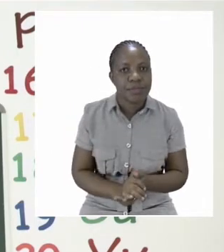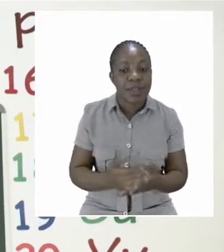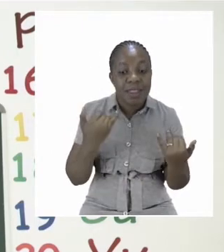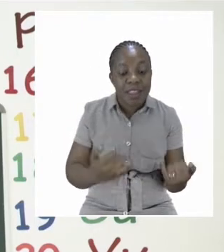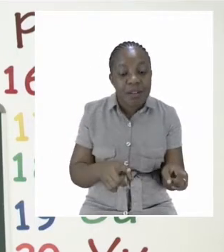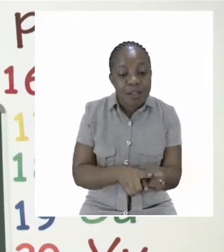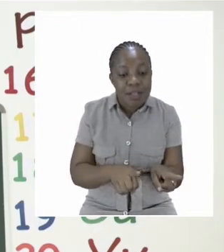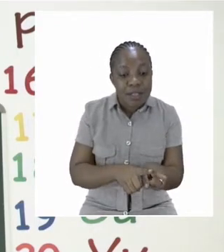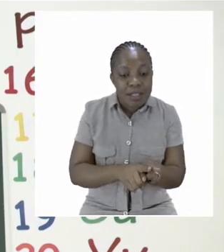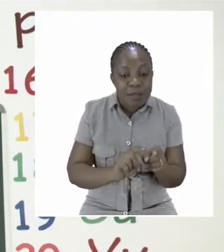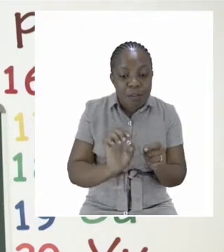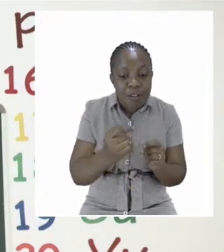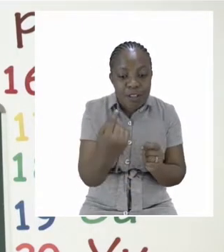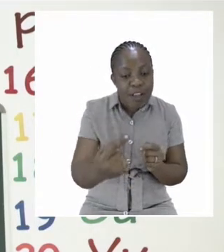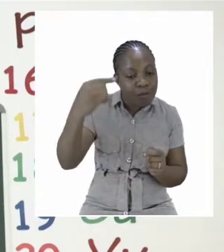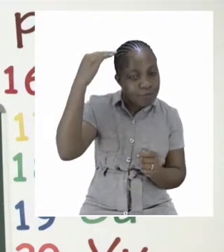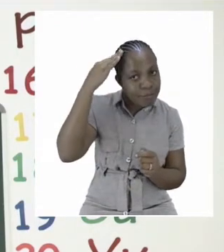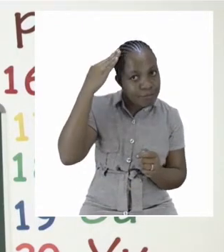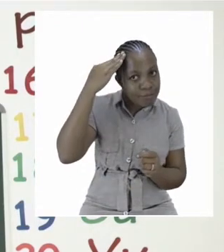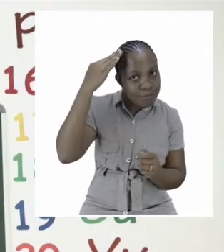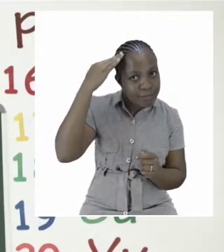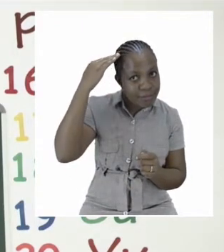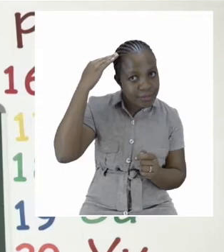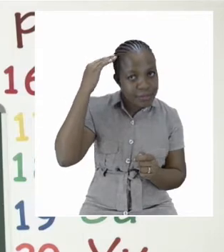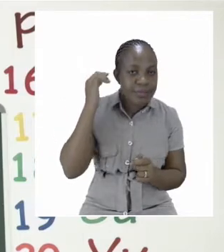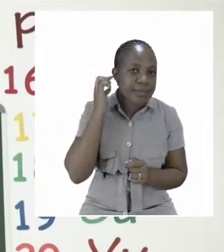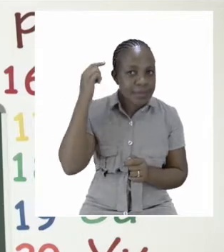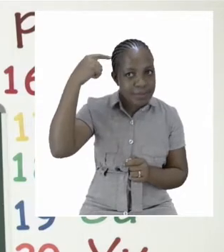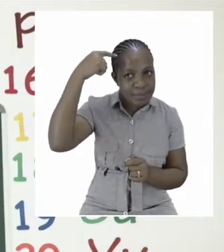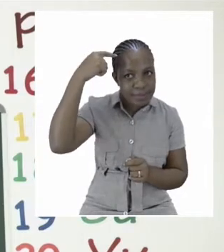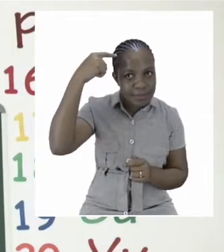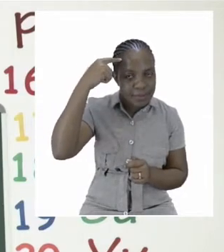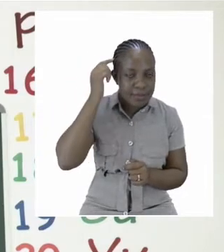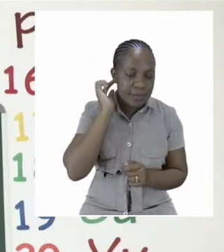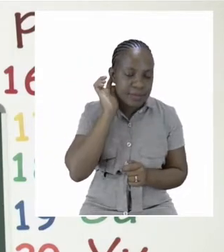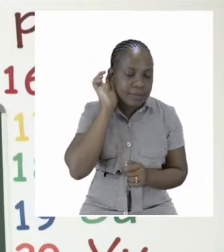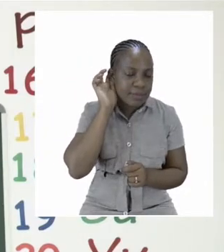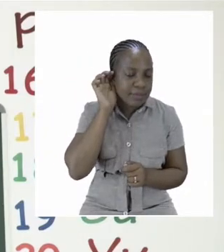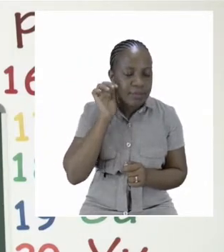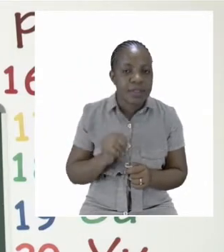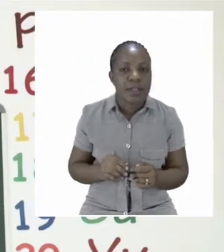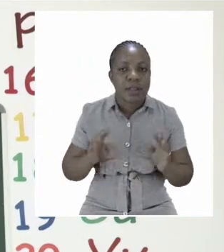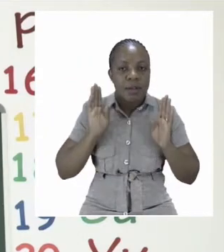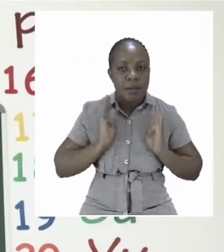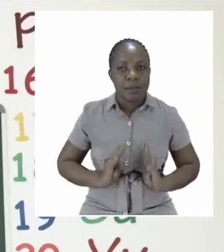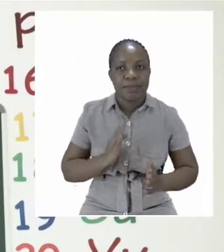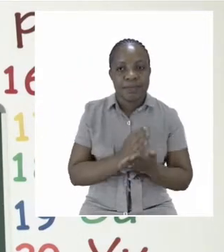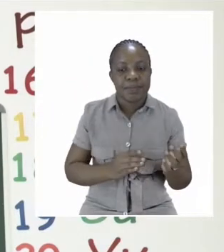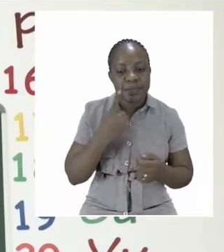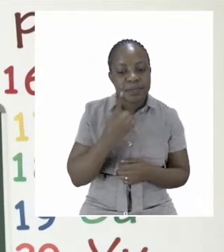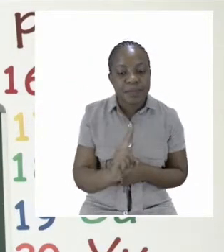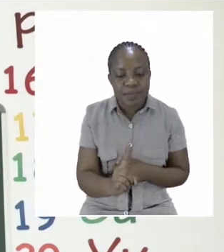your head. Good job. What body part can you